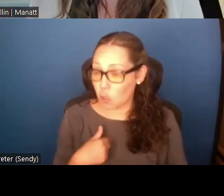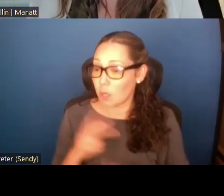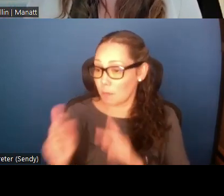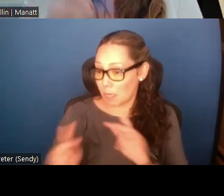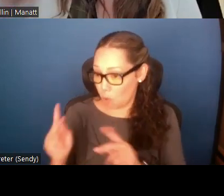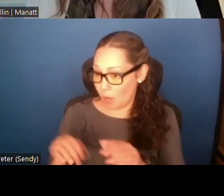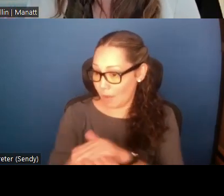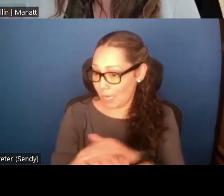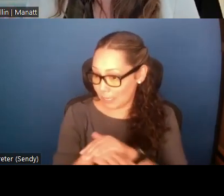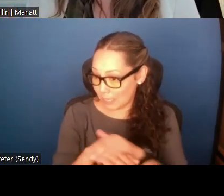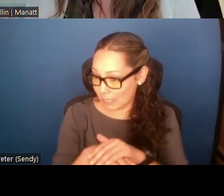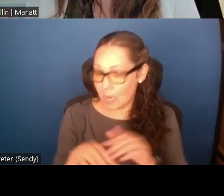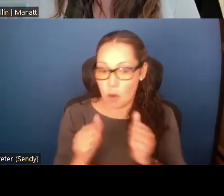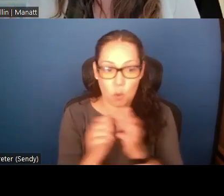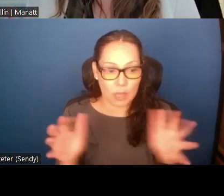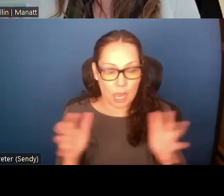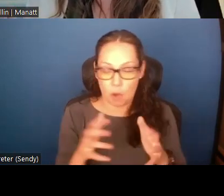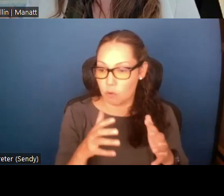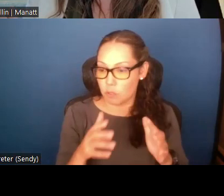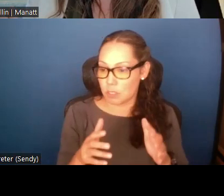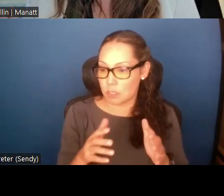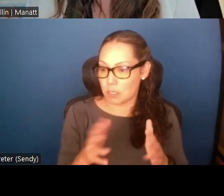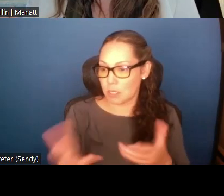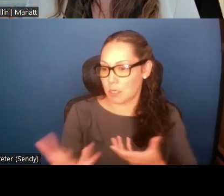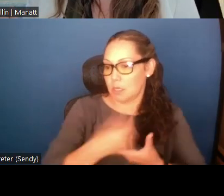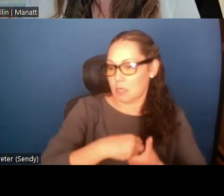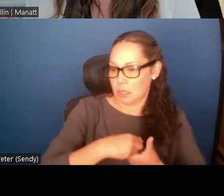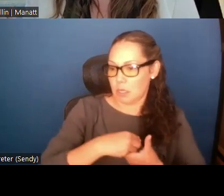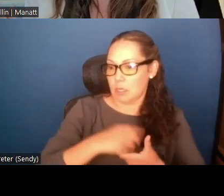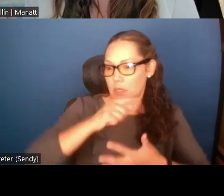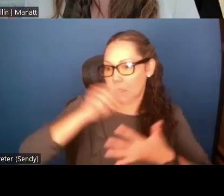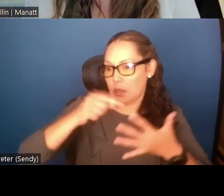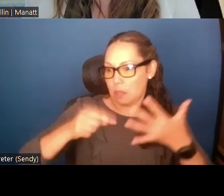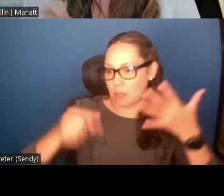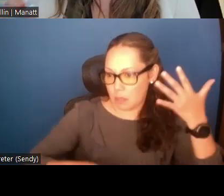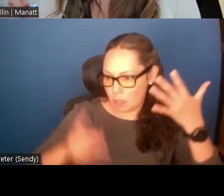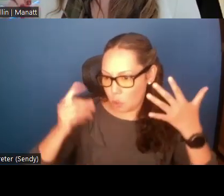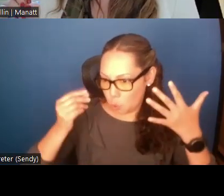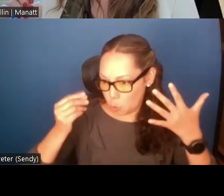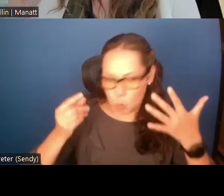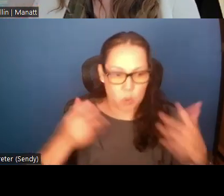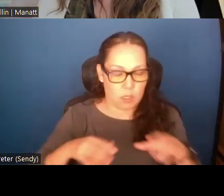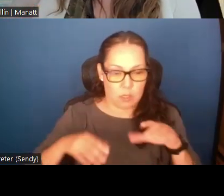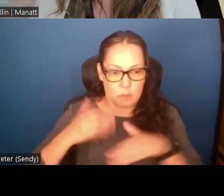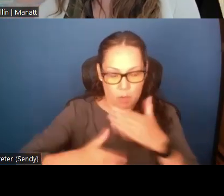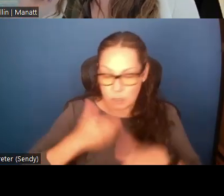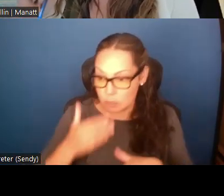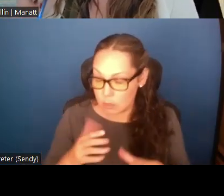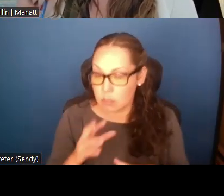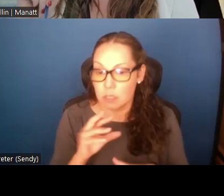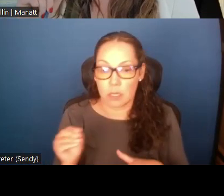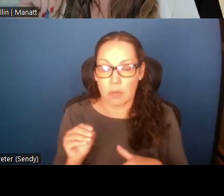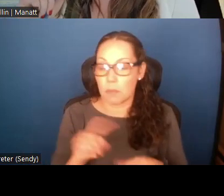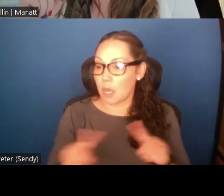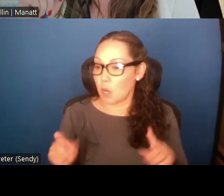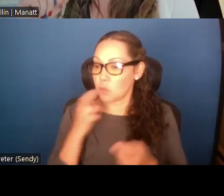without developing too much process here that may be unclear or onerous. That's one element that I'm hearing. I'm also hearing the recommendation